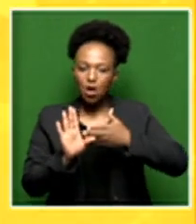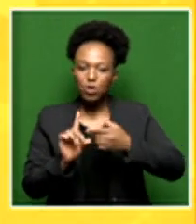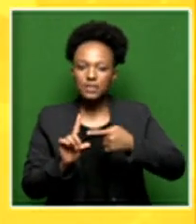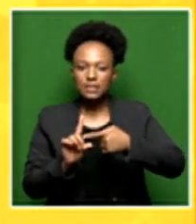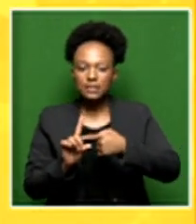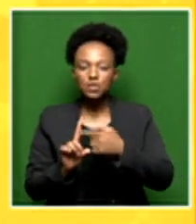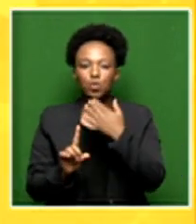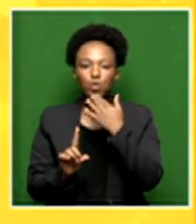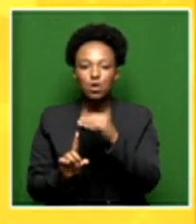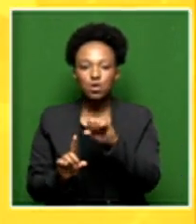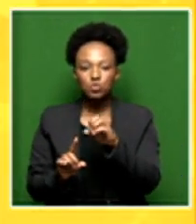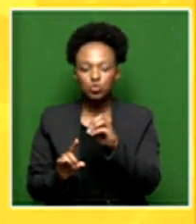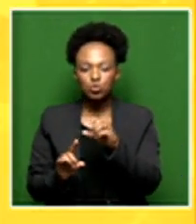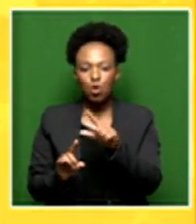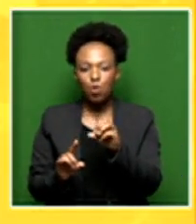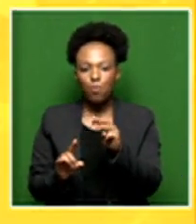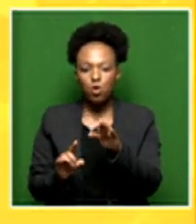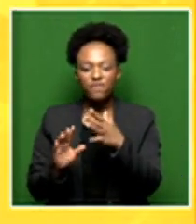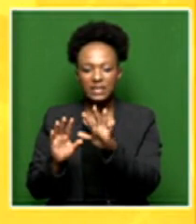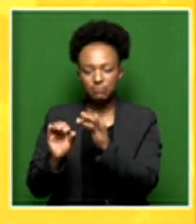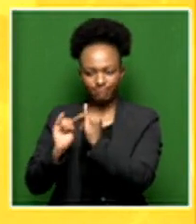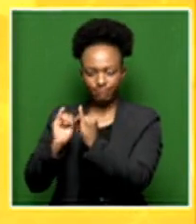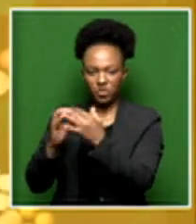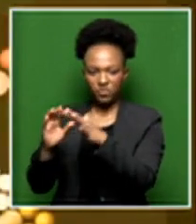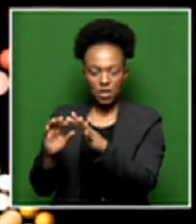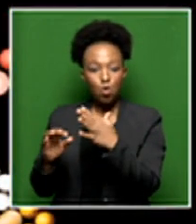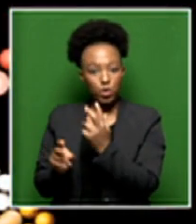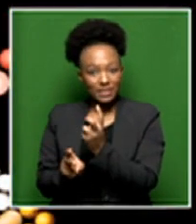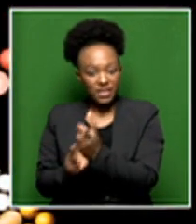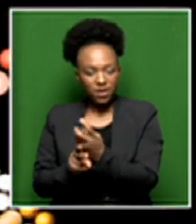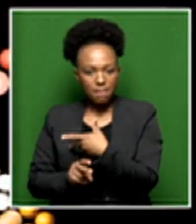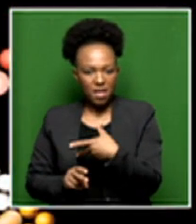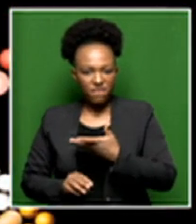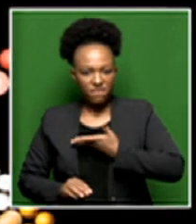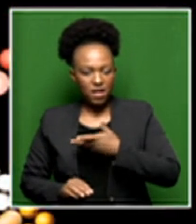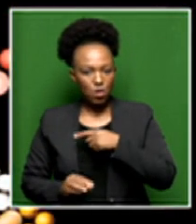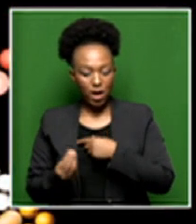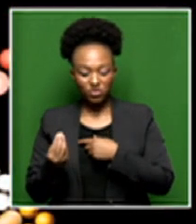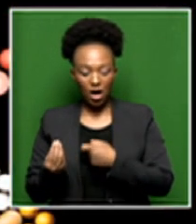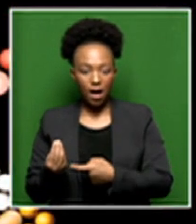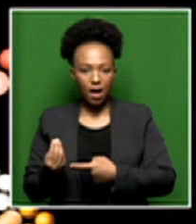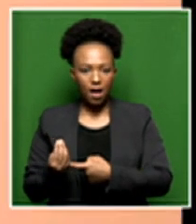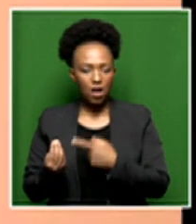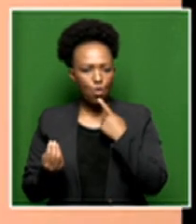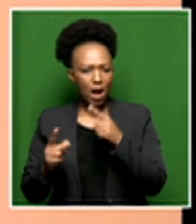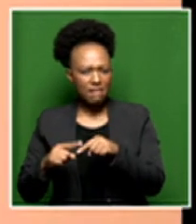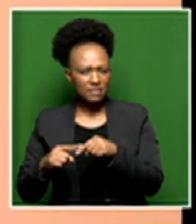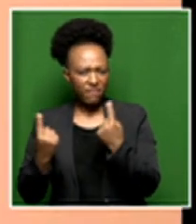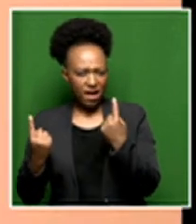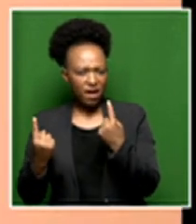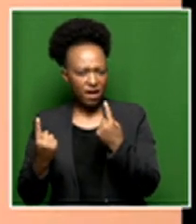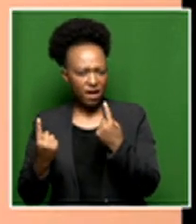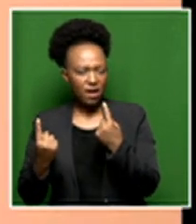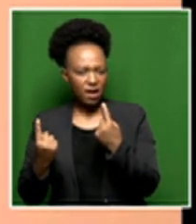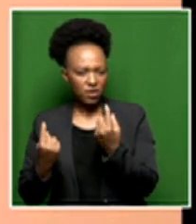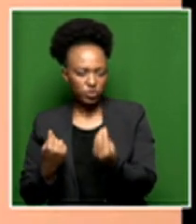been in conversation with her about some of the major pressures and difficulties parents face in raising an atypical child.